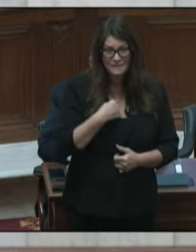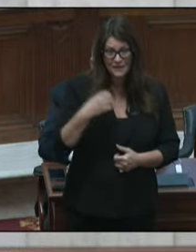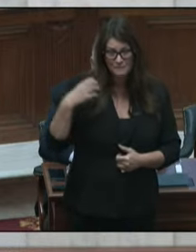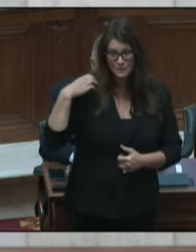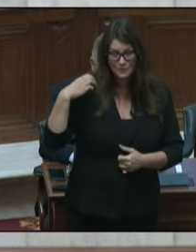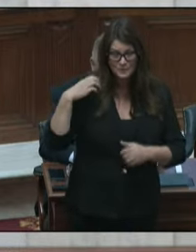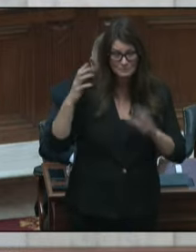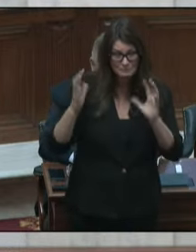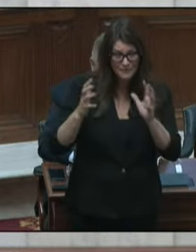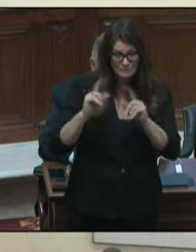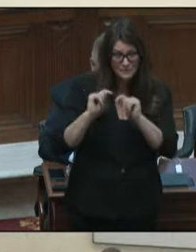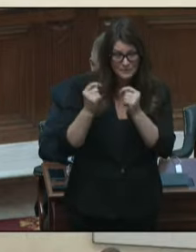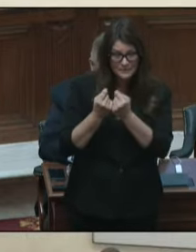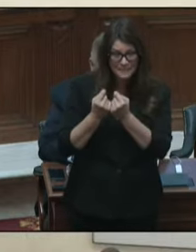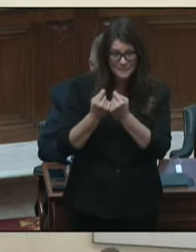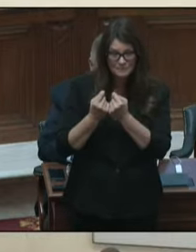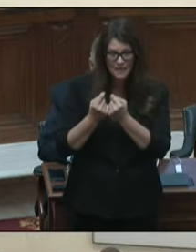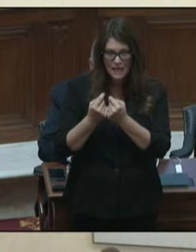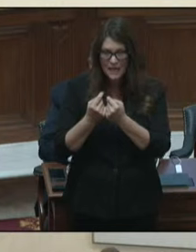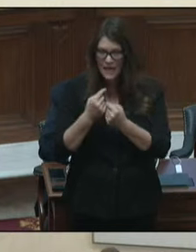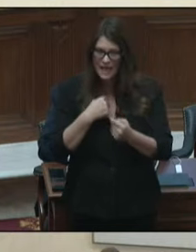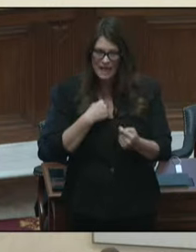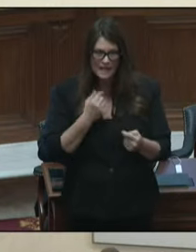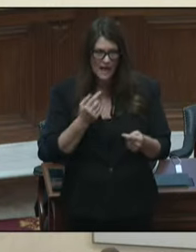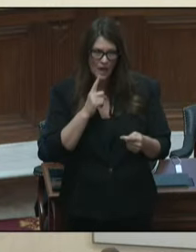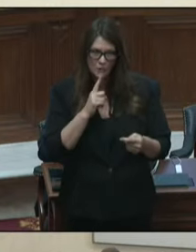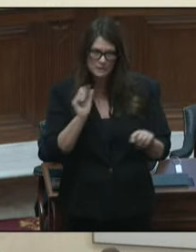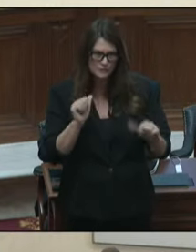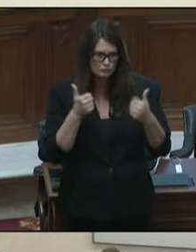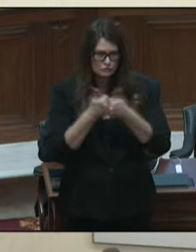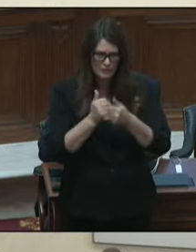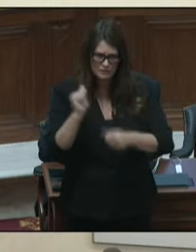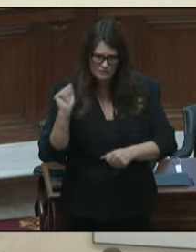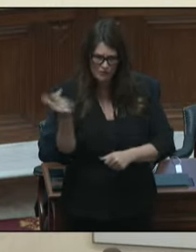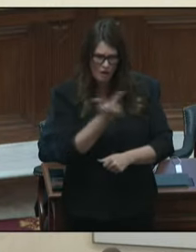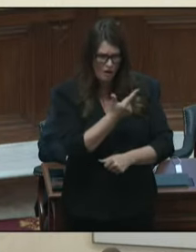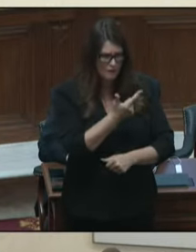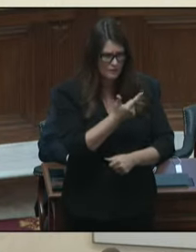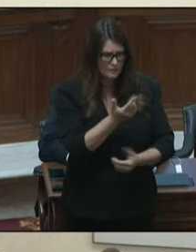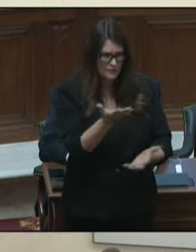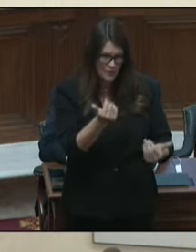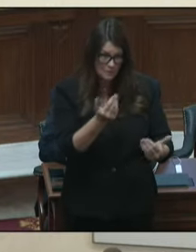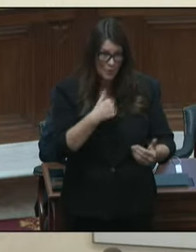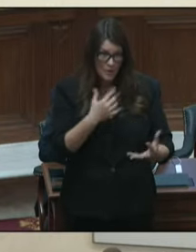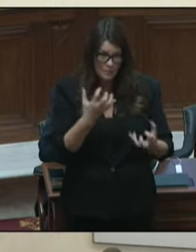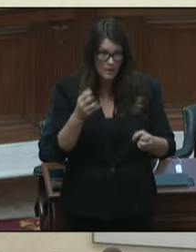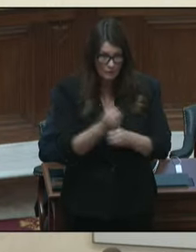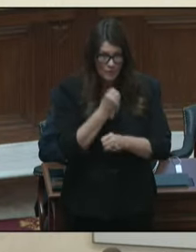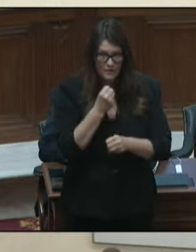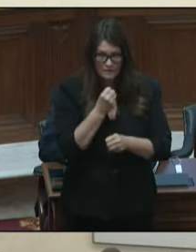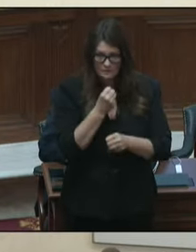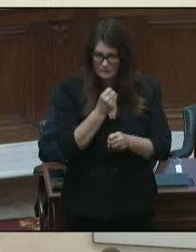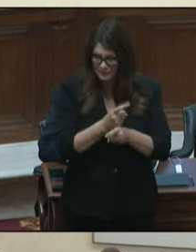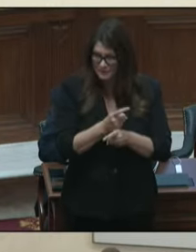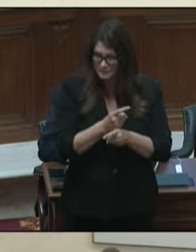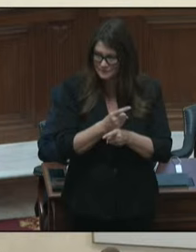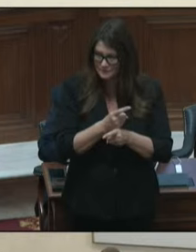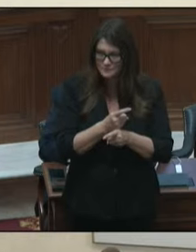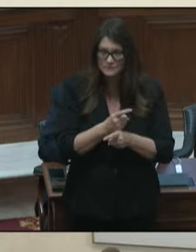basketball team and I'll put my record up against anybody, anywhere, anytime, because we want to win just as much as anybody wants to